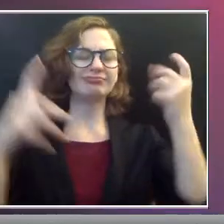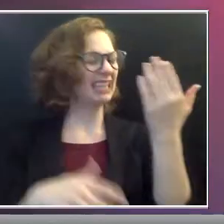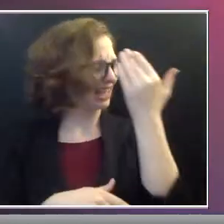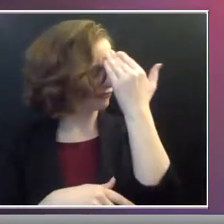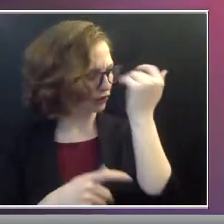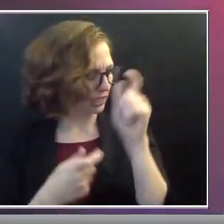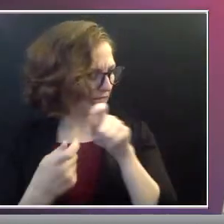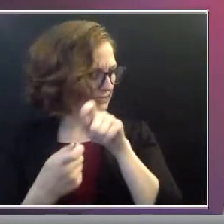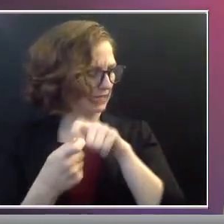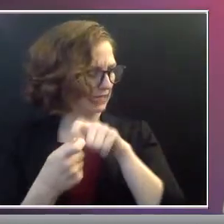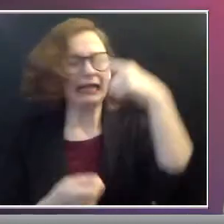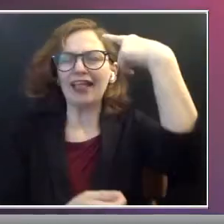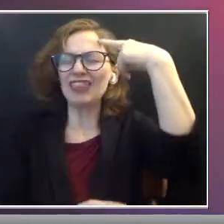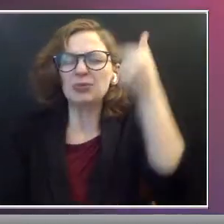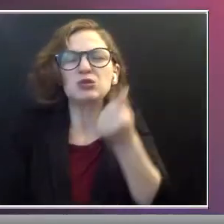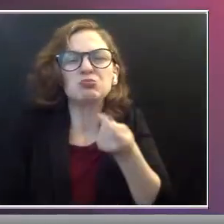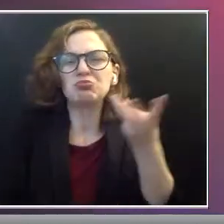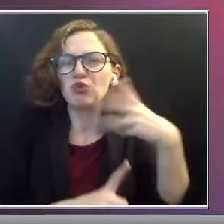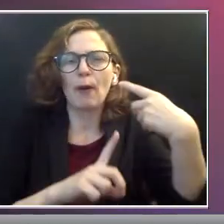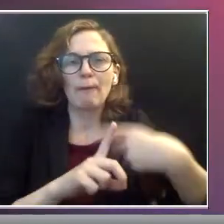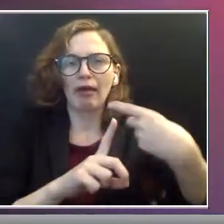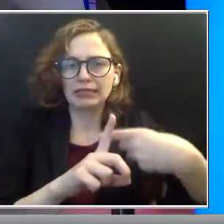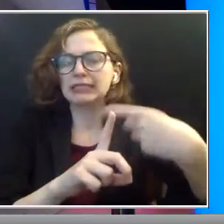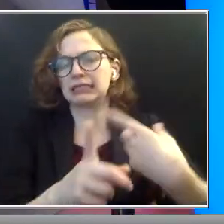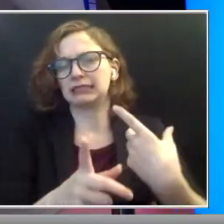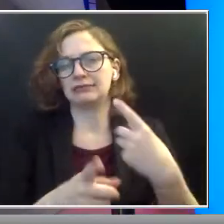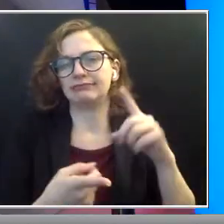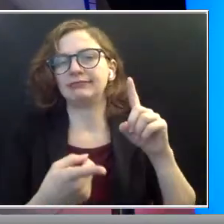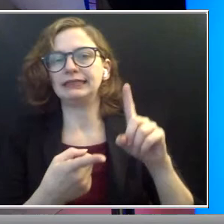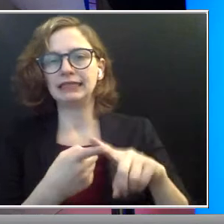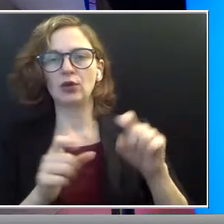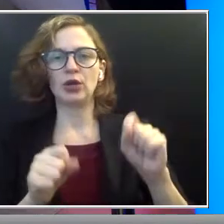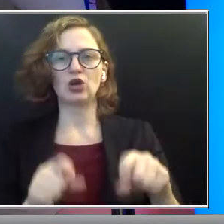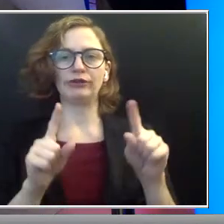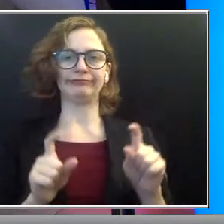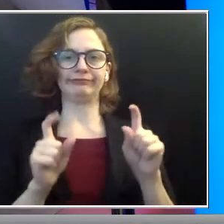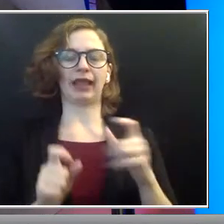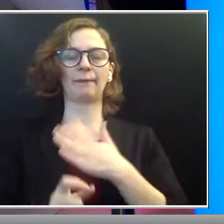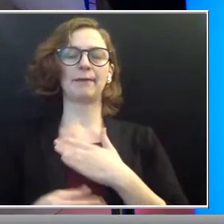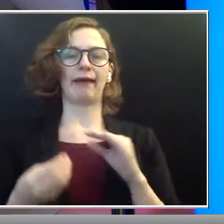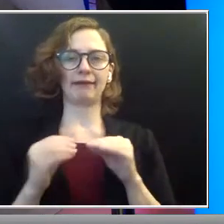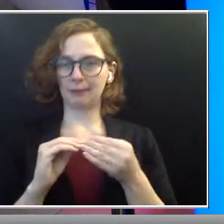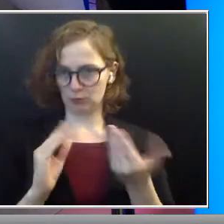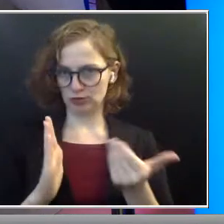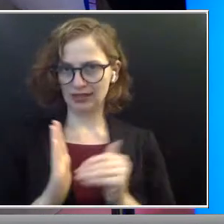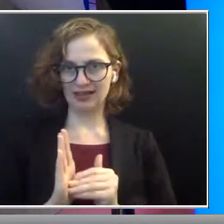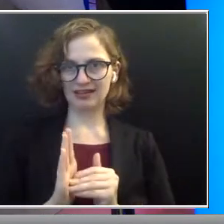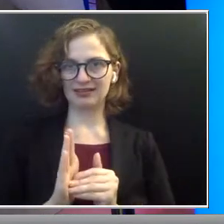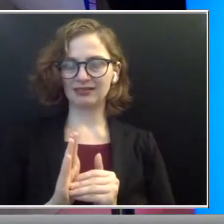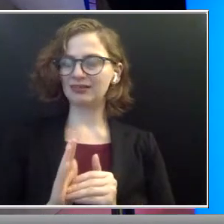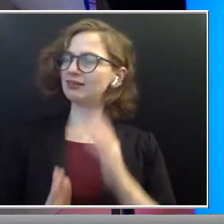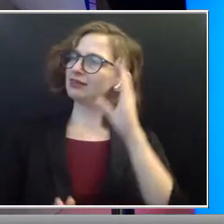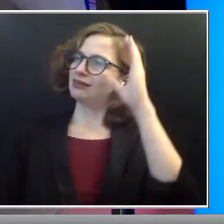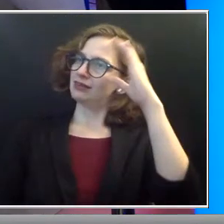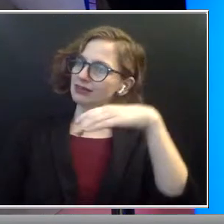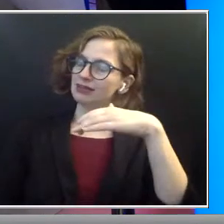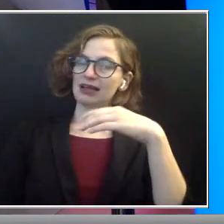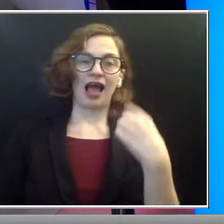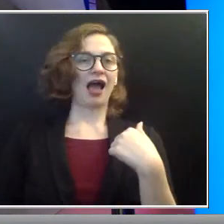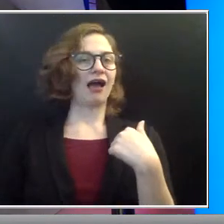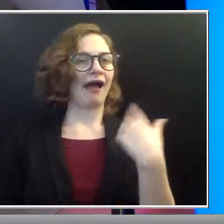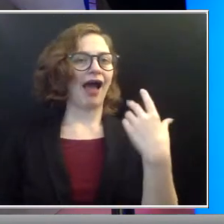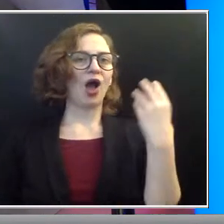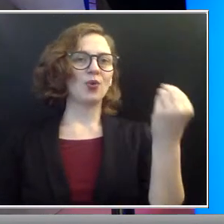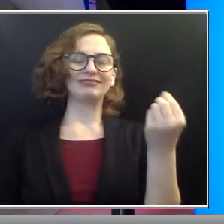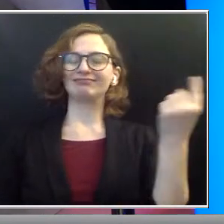waited to retest my levels. So this is so strange because I was diagnosed somewhere else in another state by different